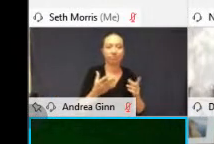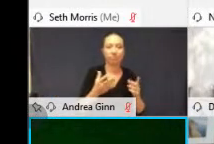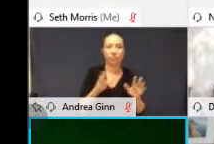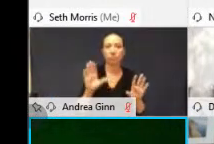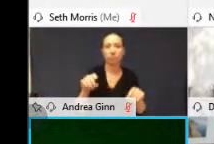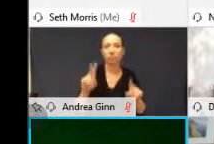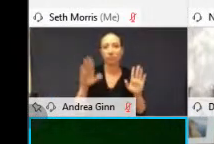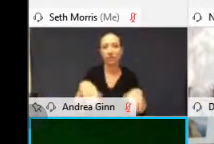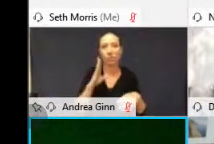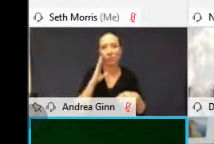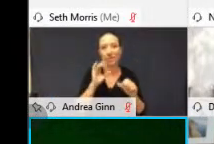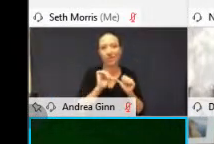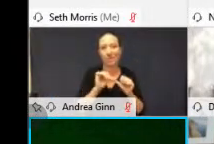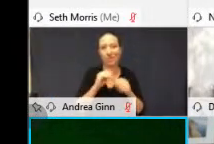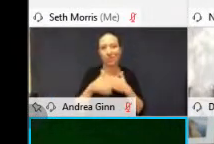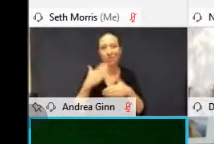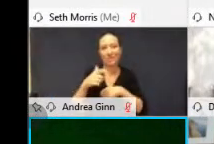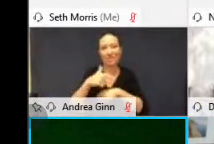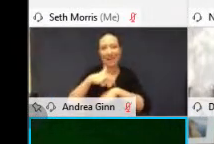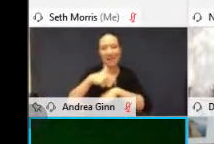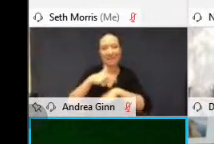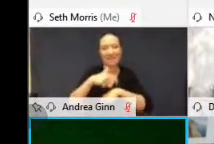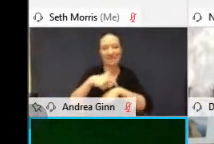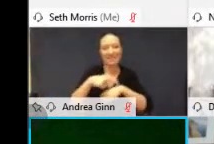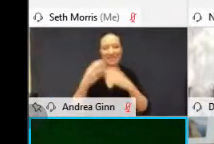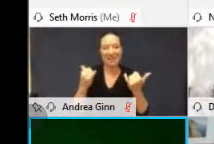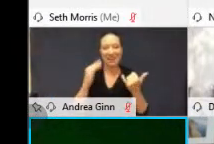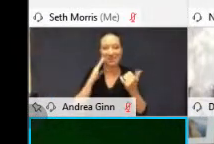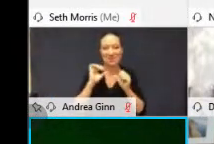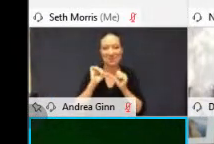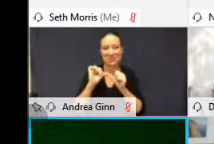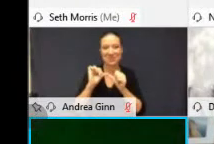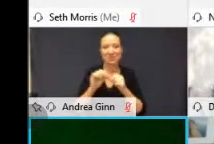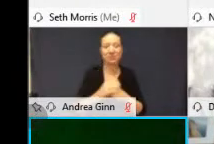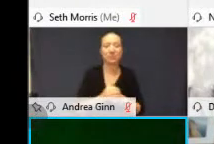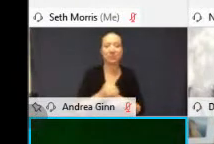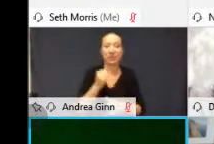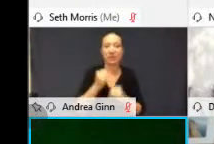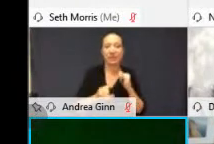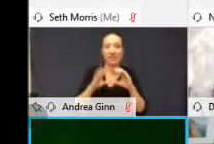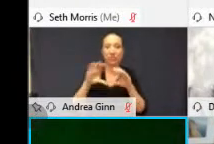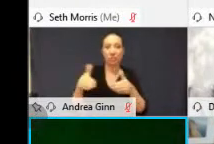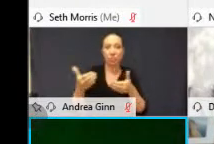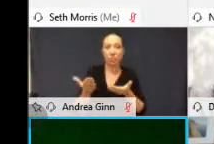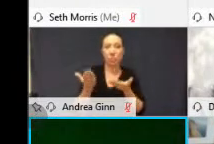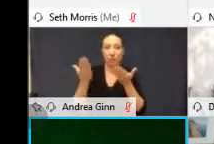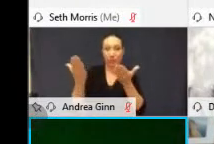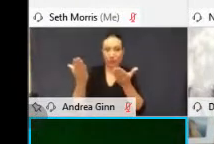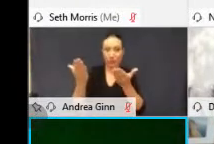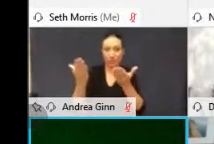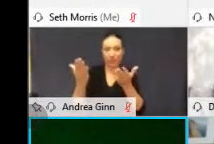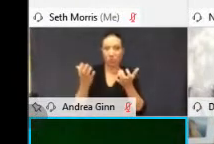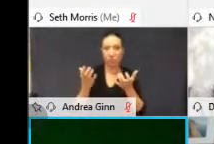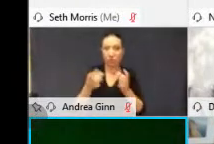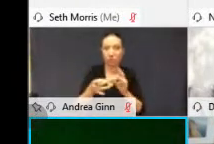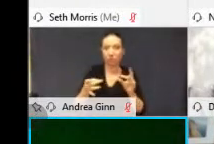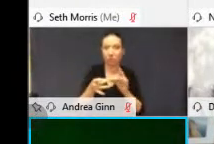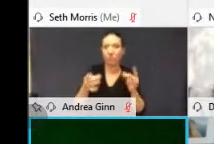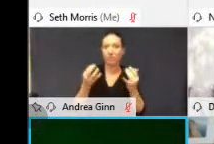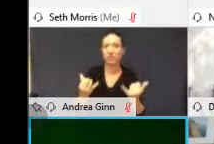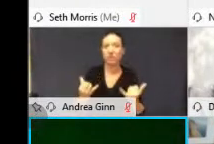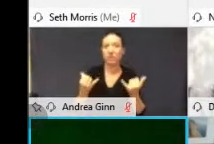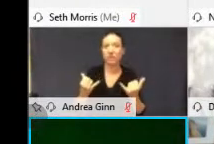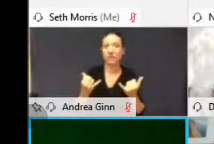okay, we'll continue in the interest of time. Let's keep going. The last group of proposals I want to talk about are the basic